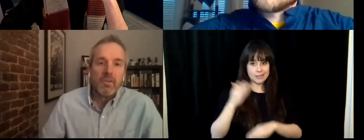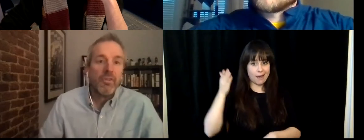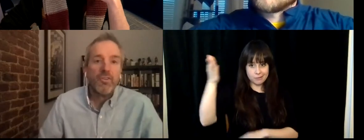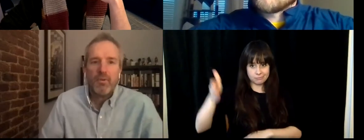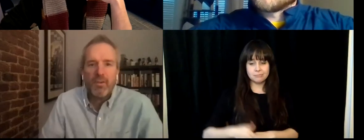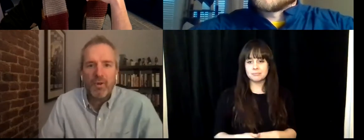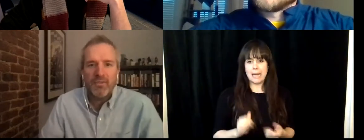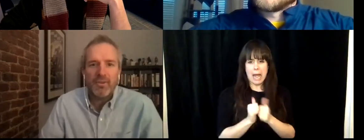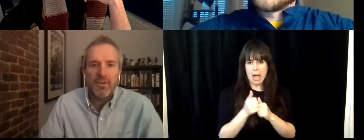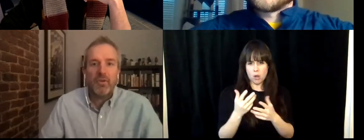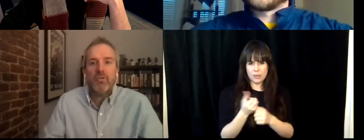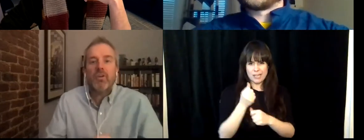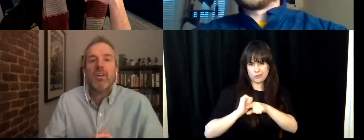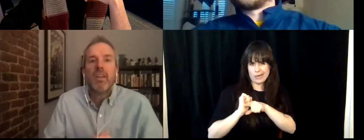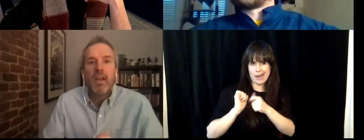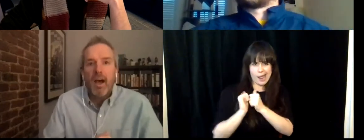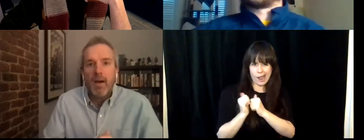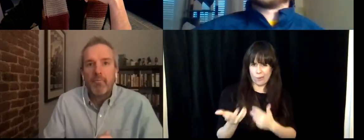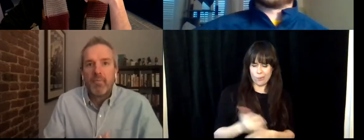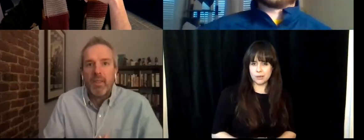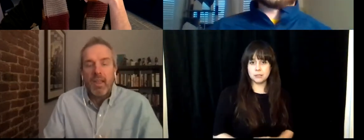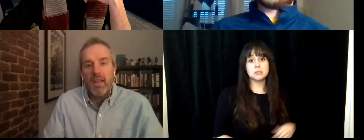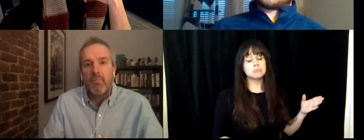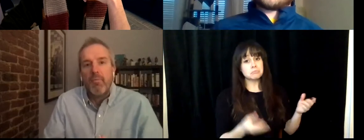So there's a number of different ways you could do this. So you could,